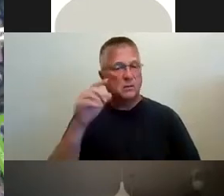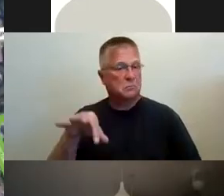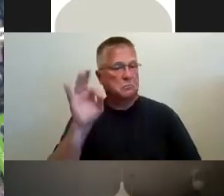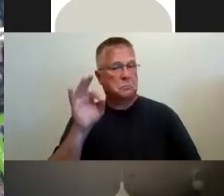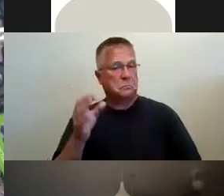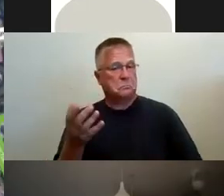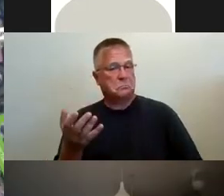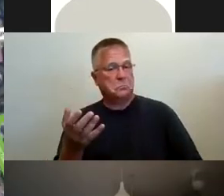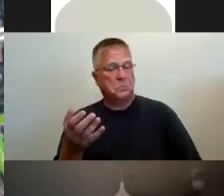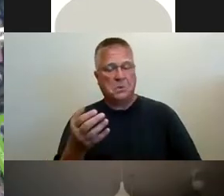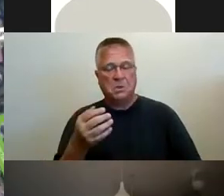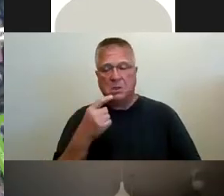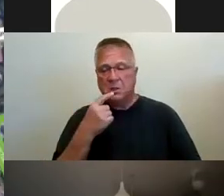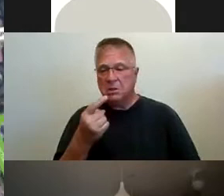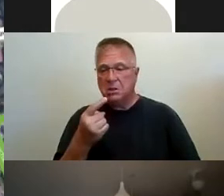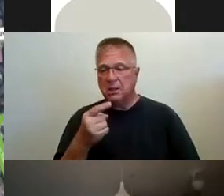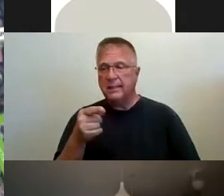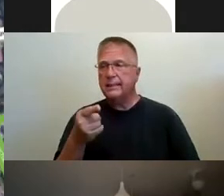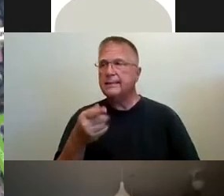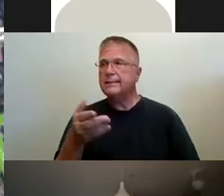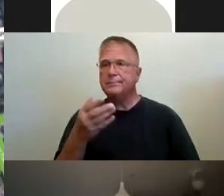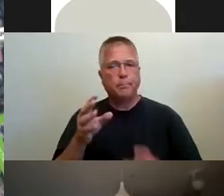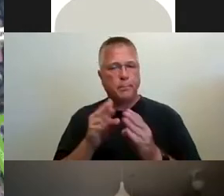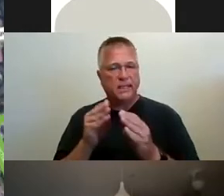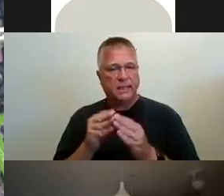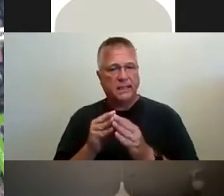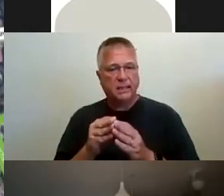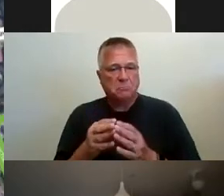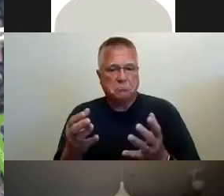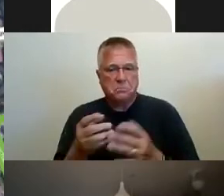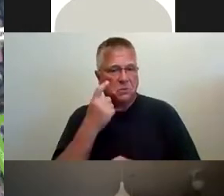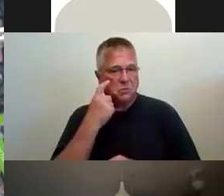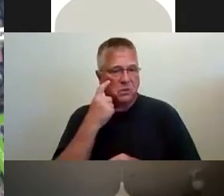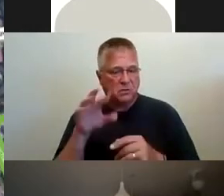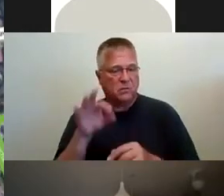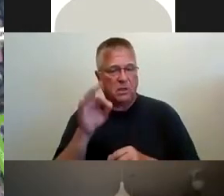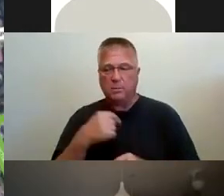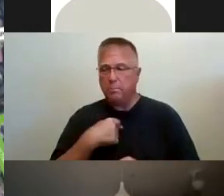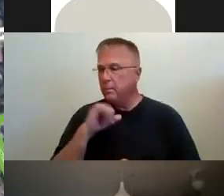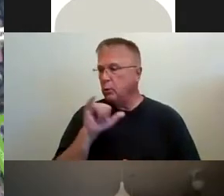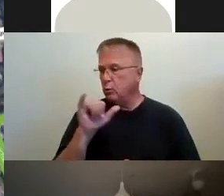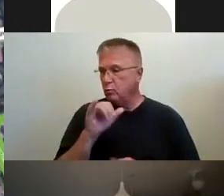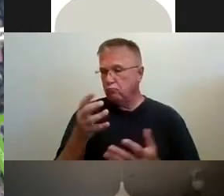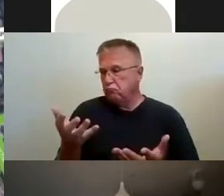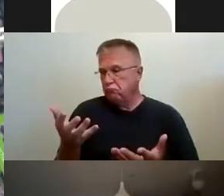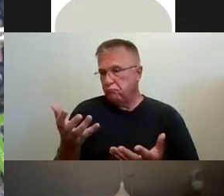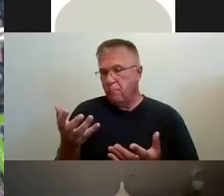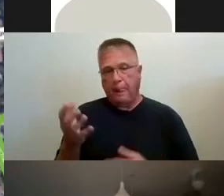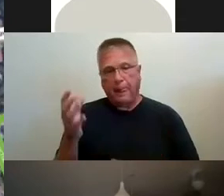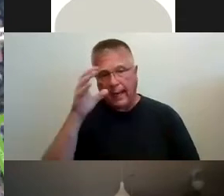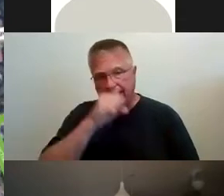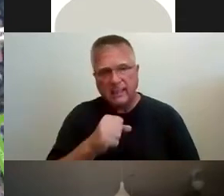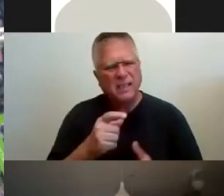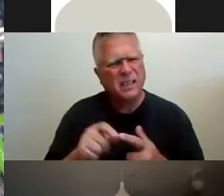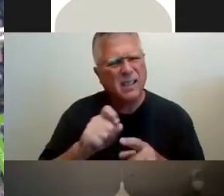found out about this meeting. It was just recent, and I did too. I guess, and then I